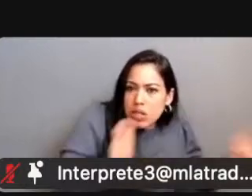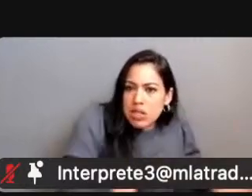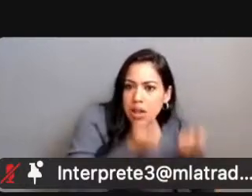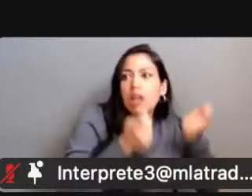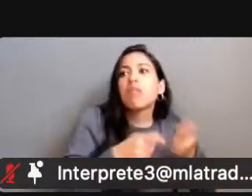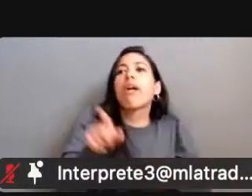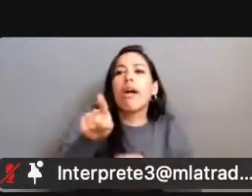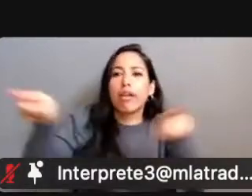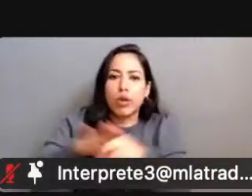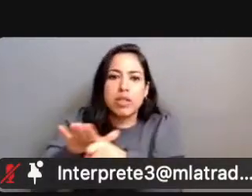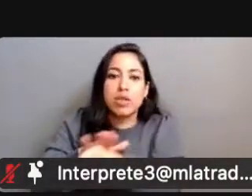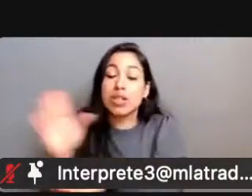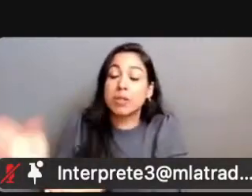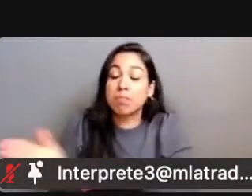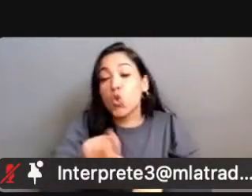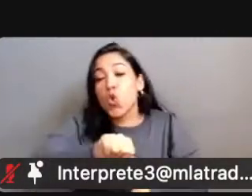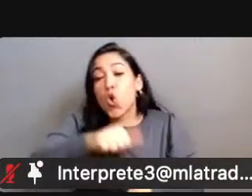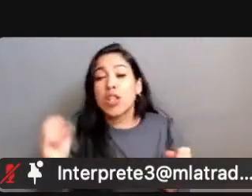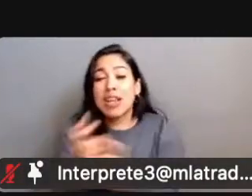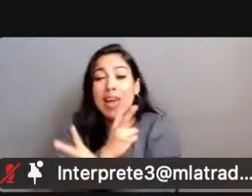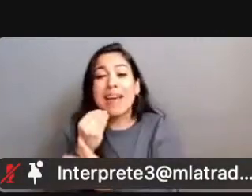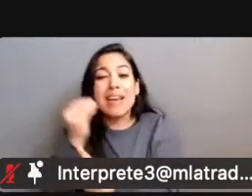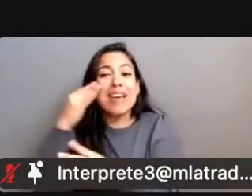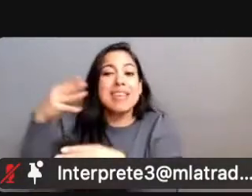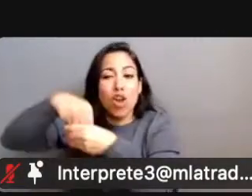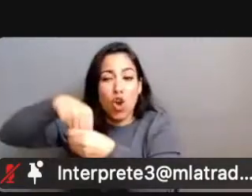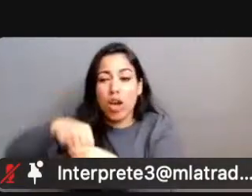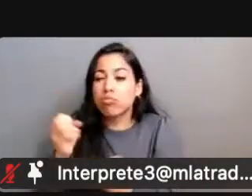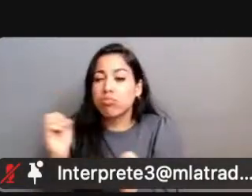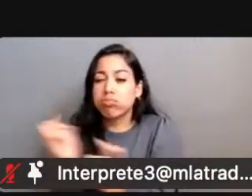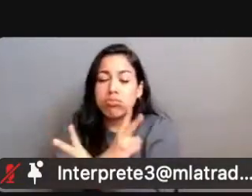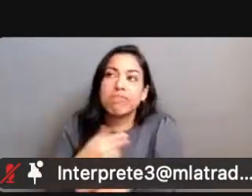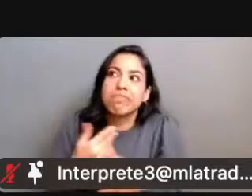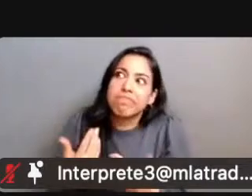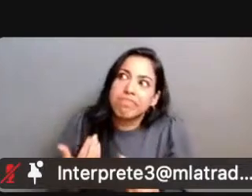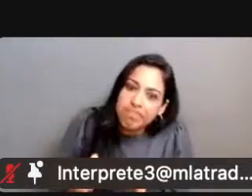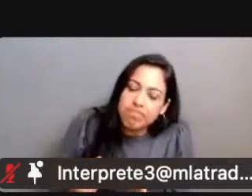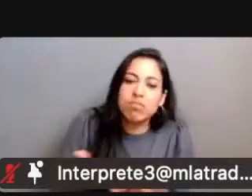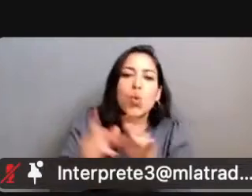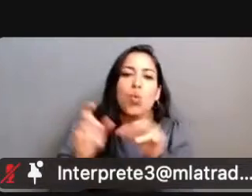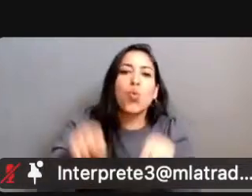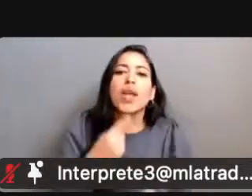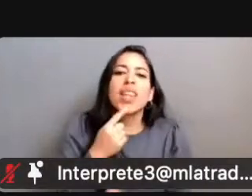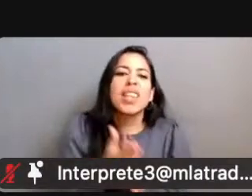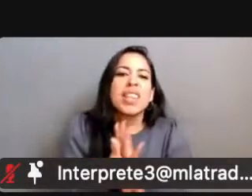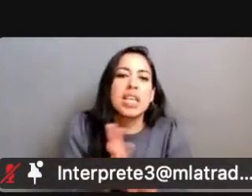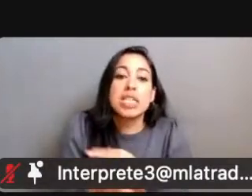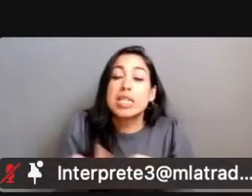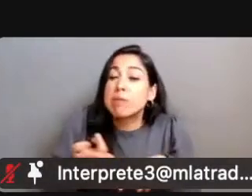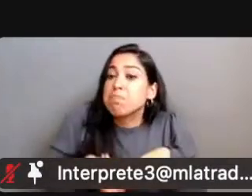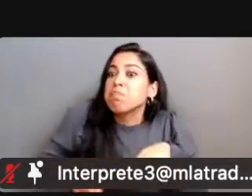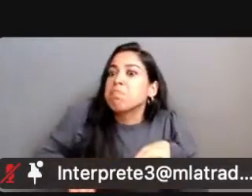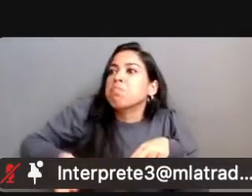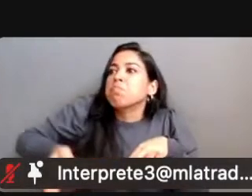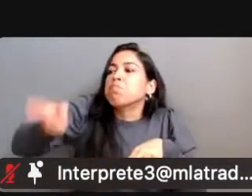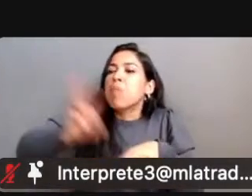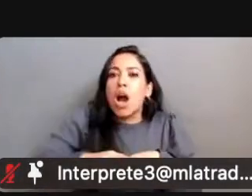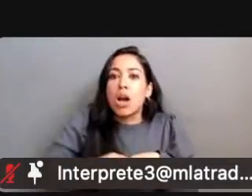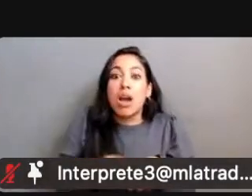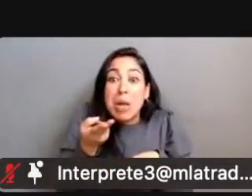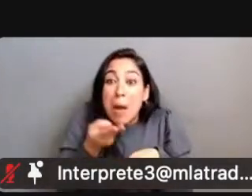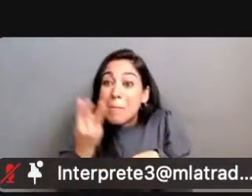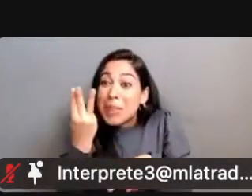organizations. In some cases, domestic violence can be said that well, duplicated and